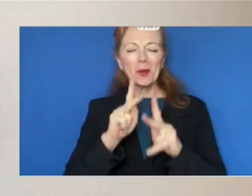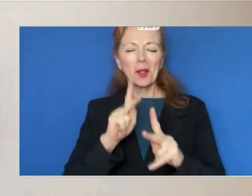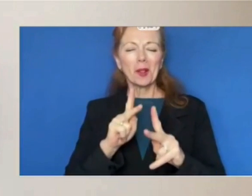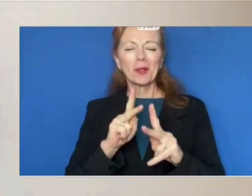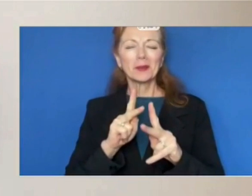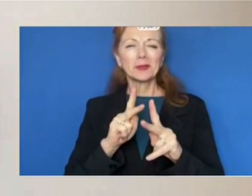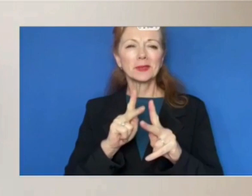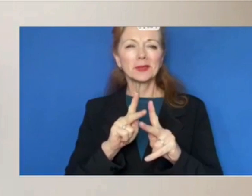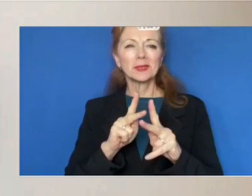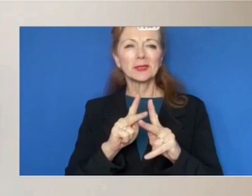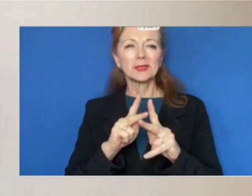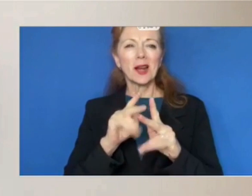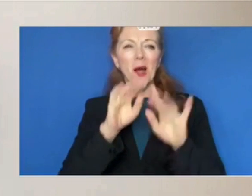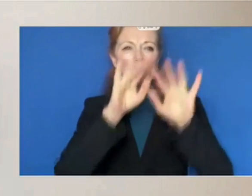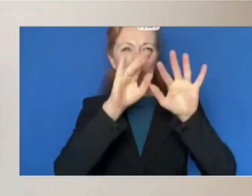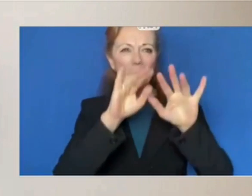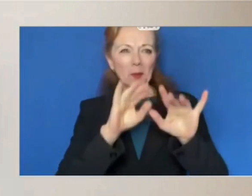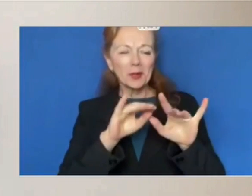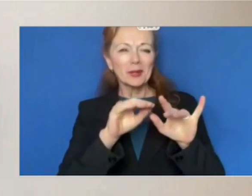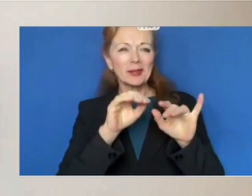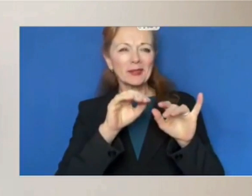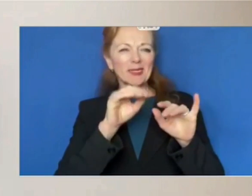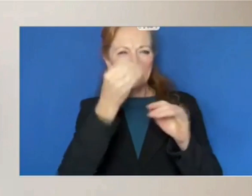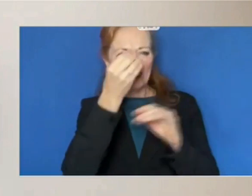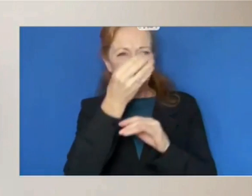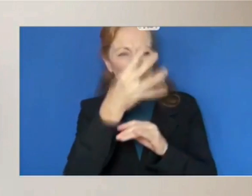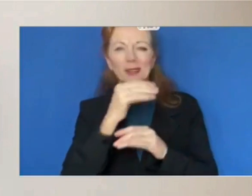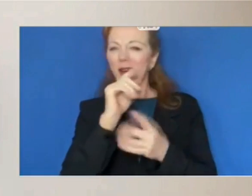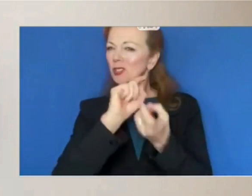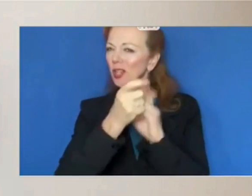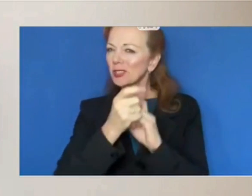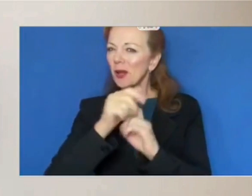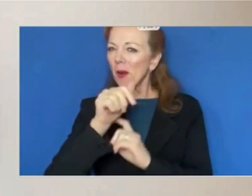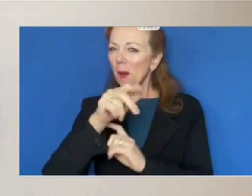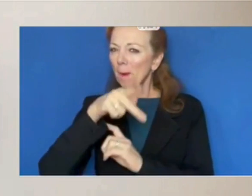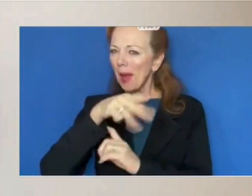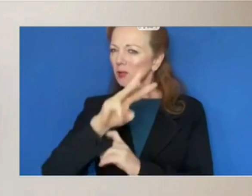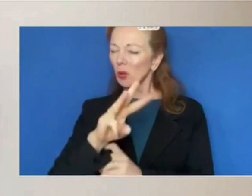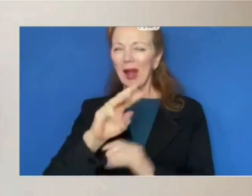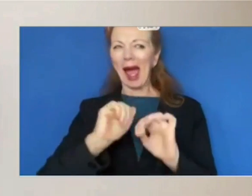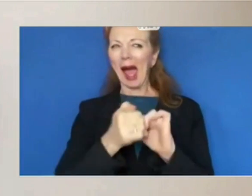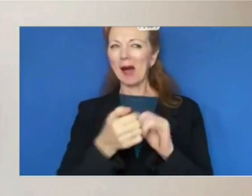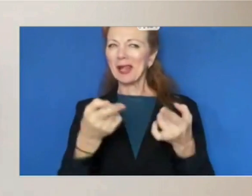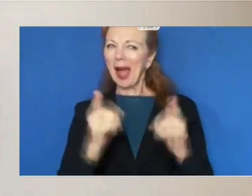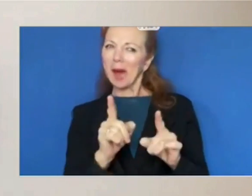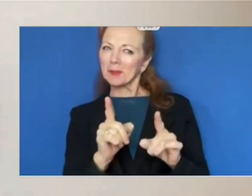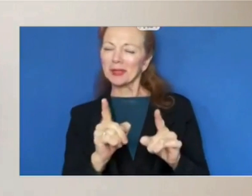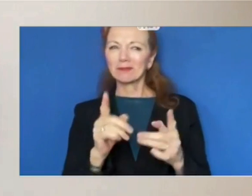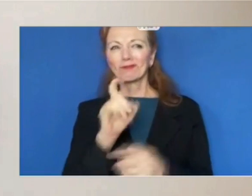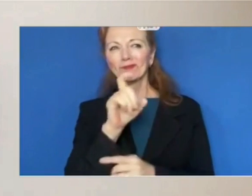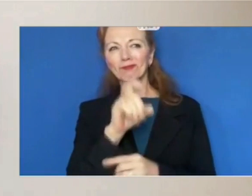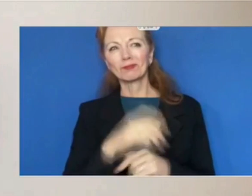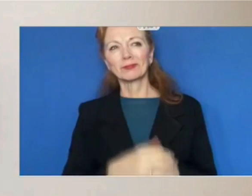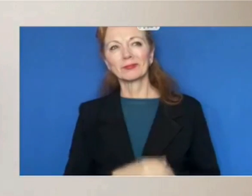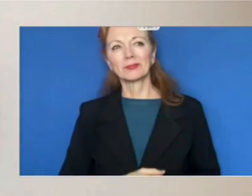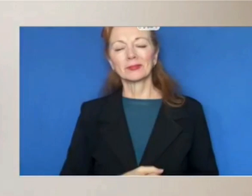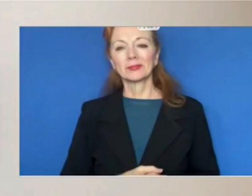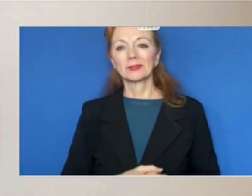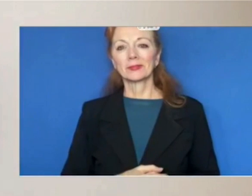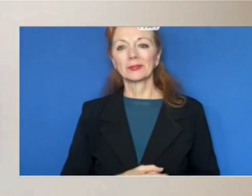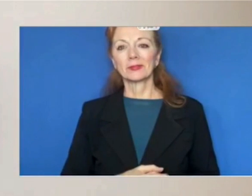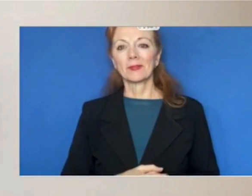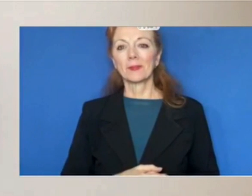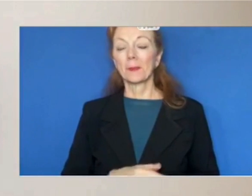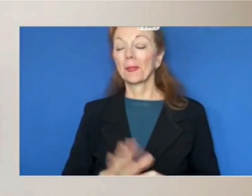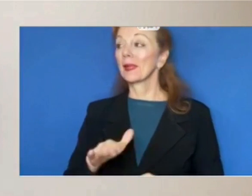their passwords, or exactly how is this happening? Can can you give me a specific, like, are